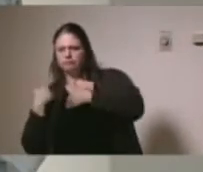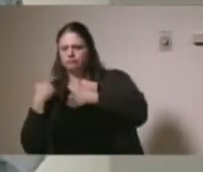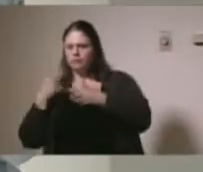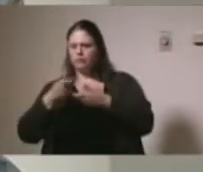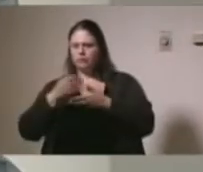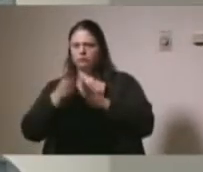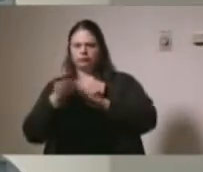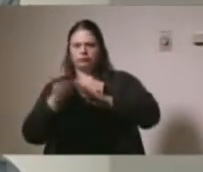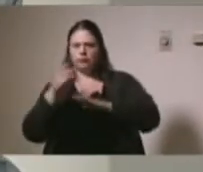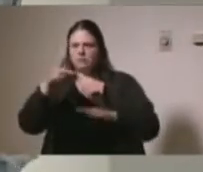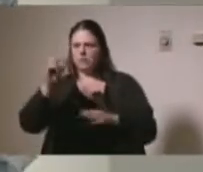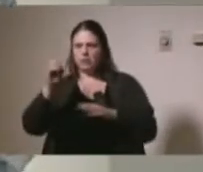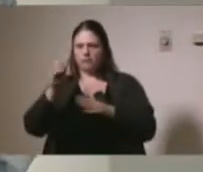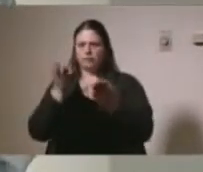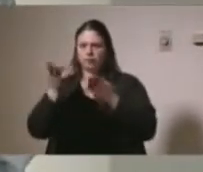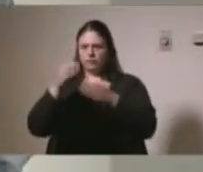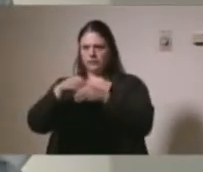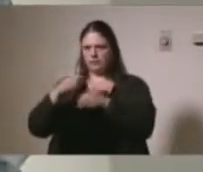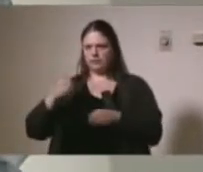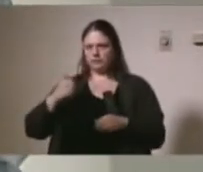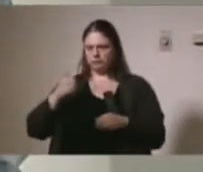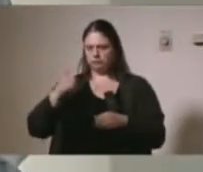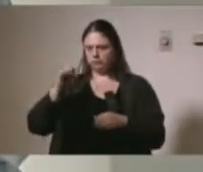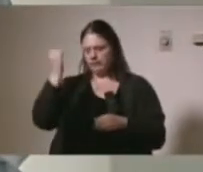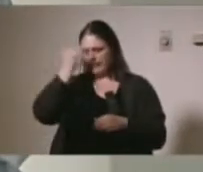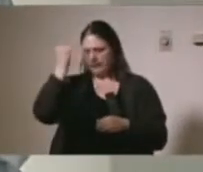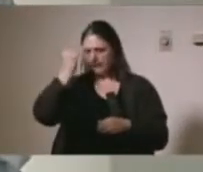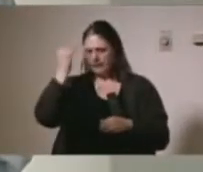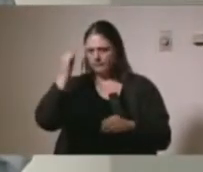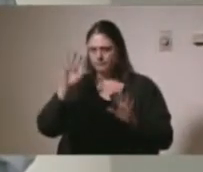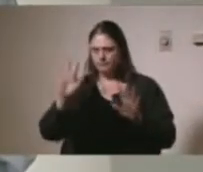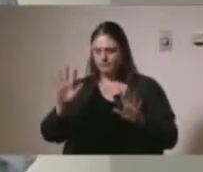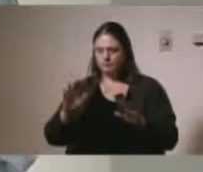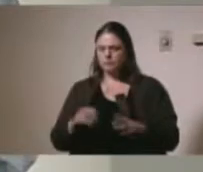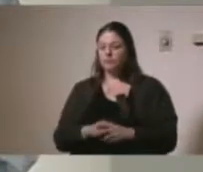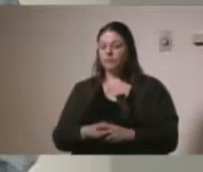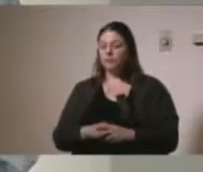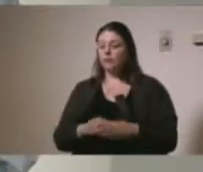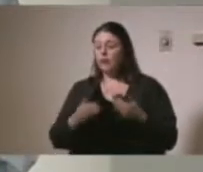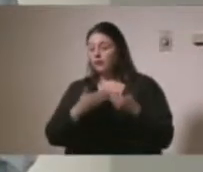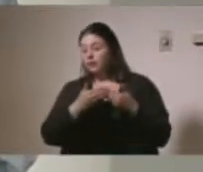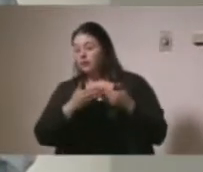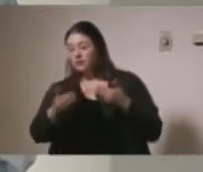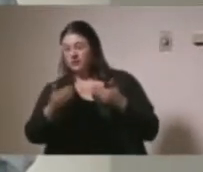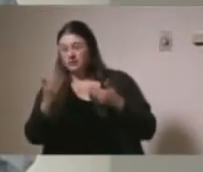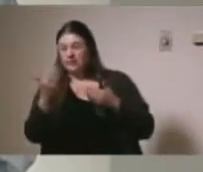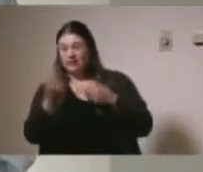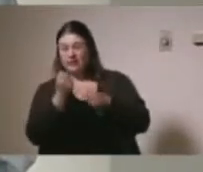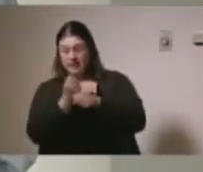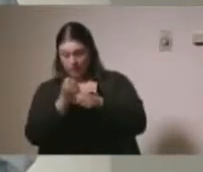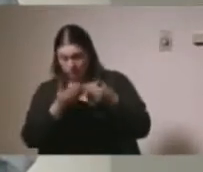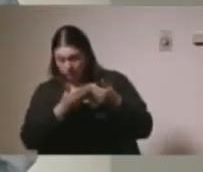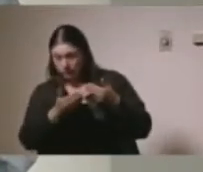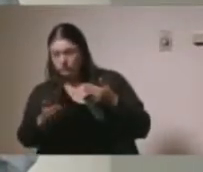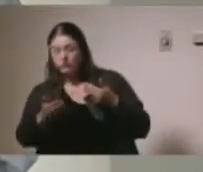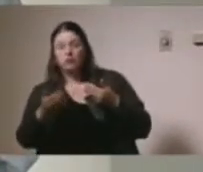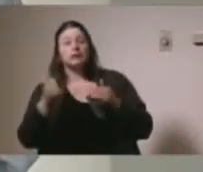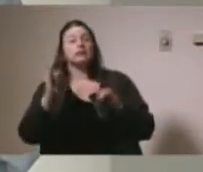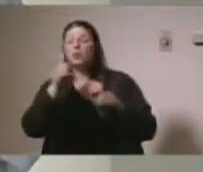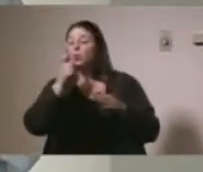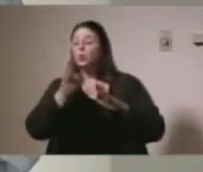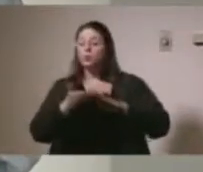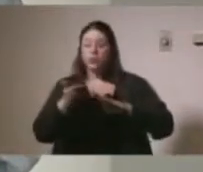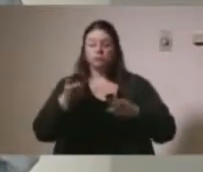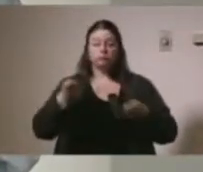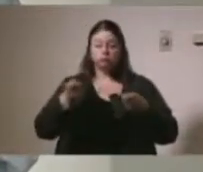Early in this 15-year period, the Italian Postal Service was still publicly administered and